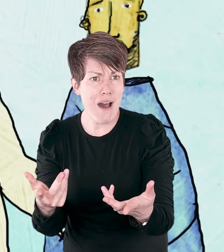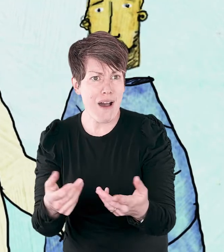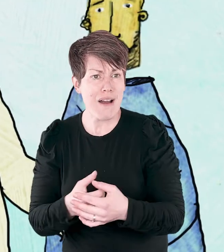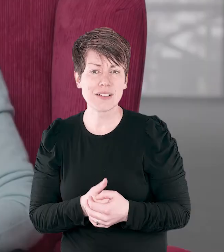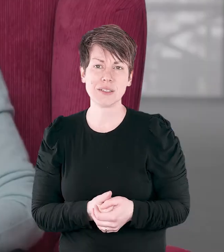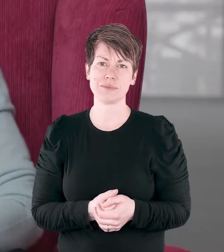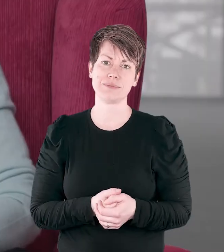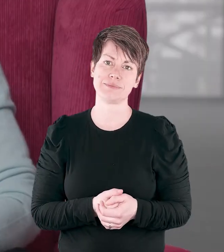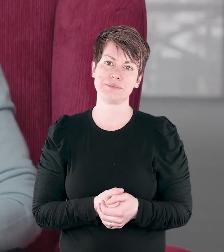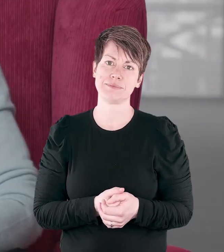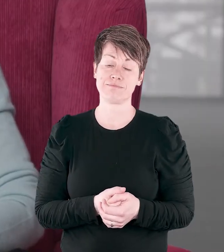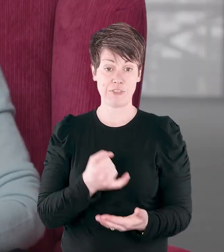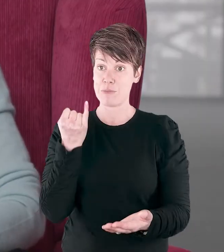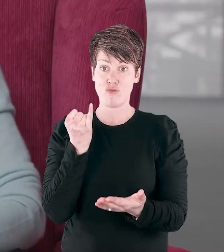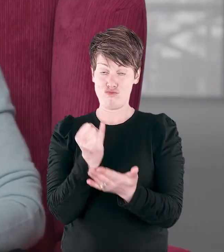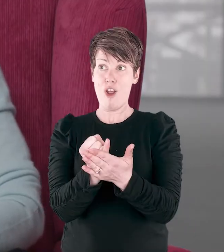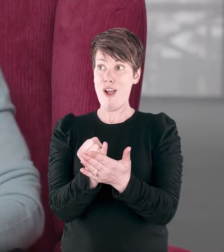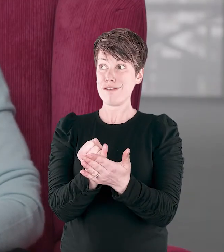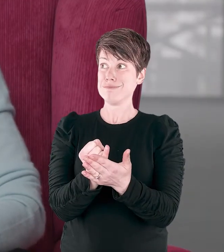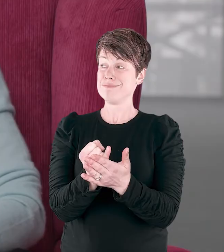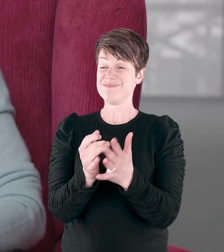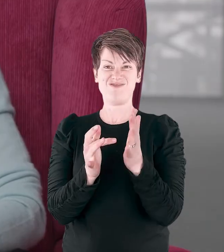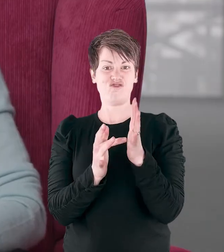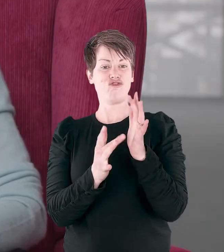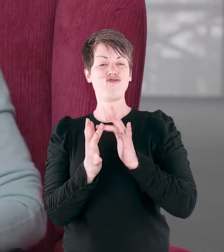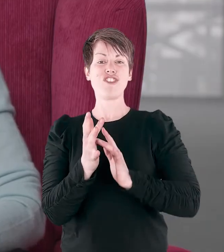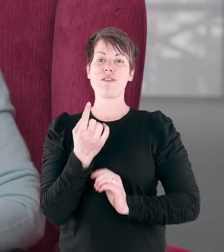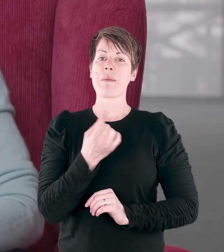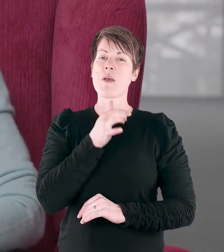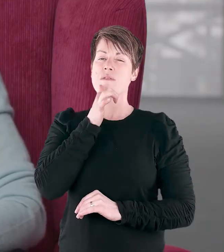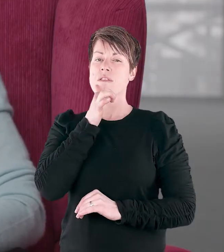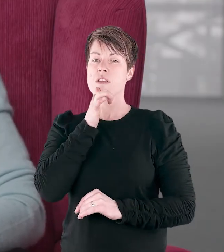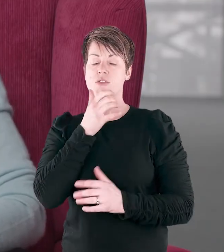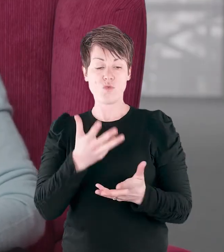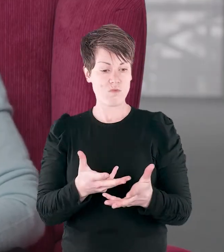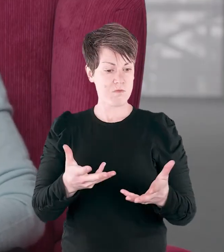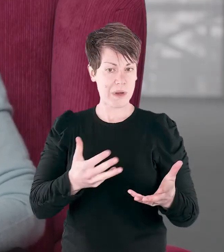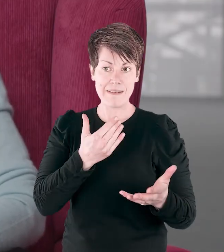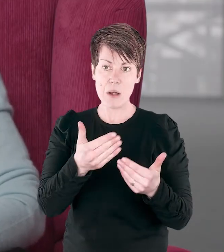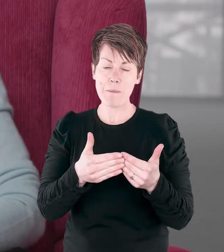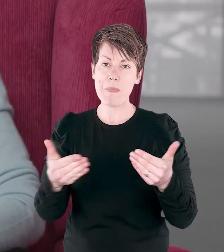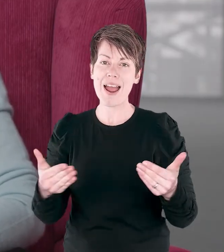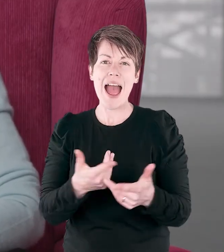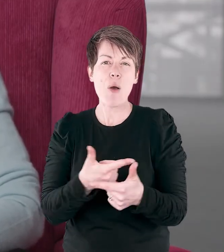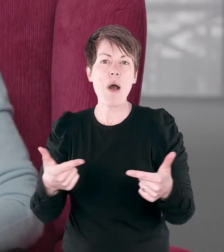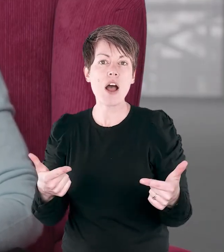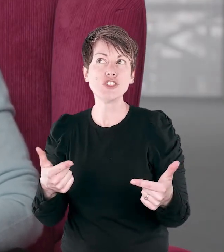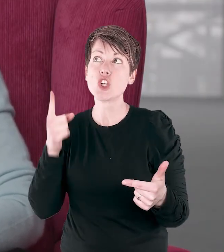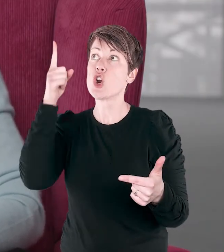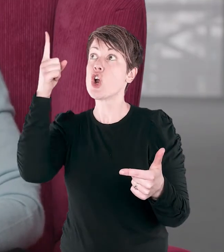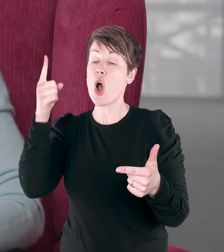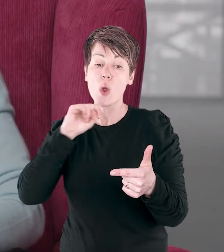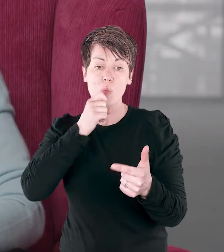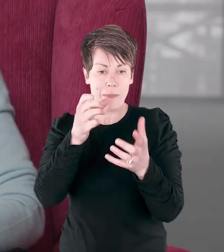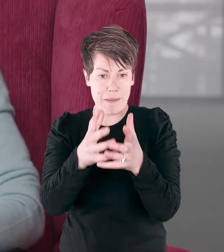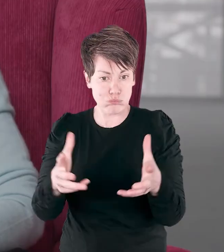said. But they were wrong. Jesus knew it didn't matter how much the little boy had. God